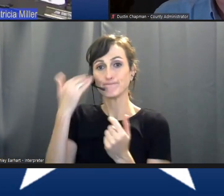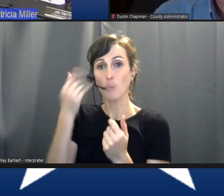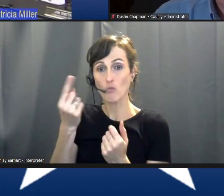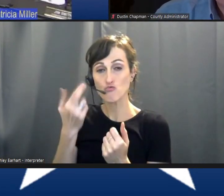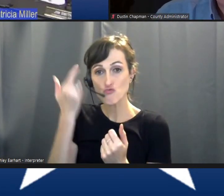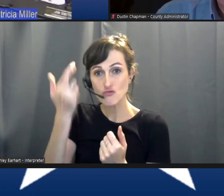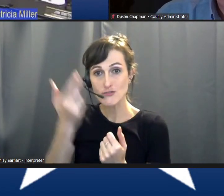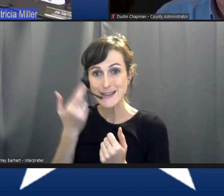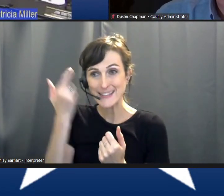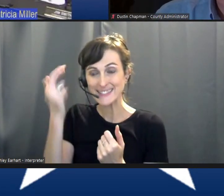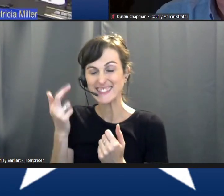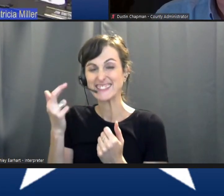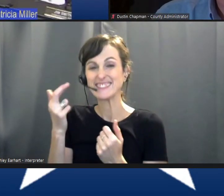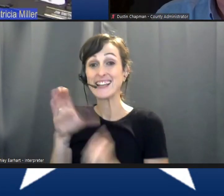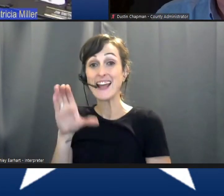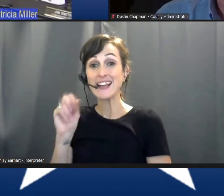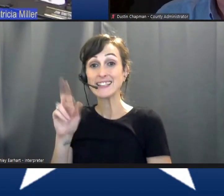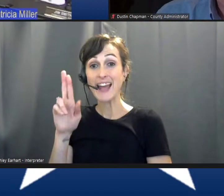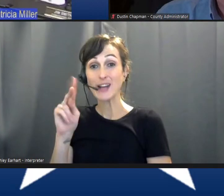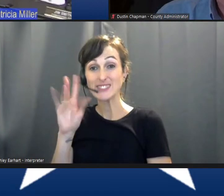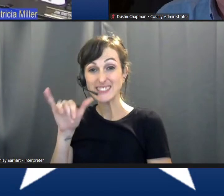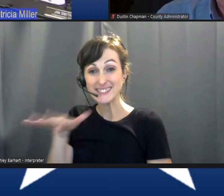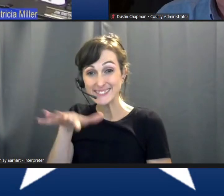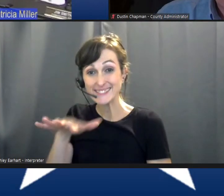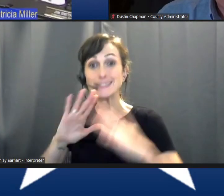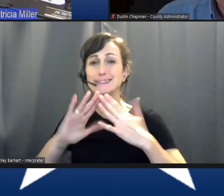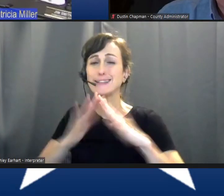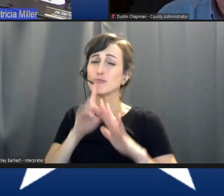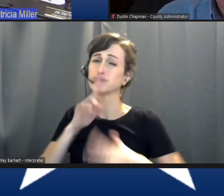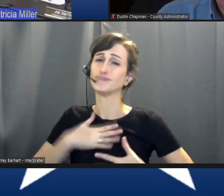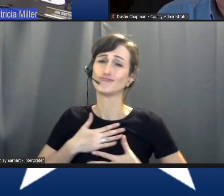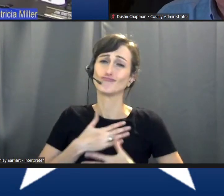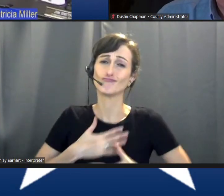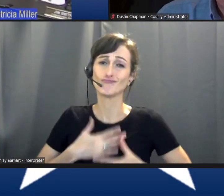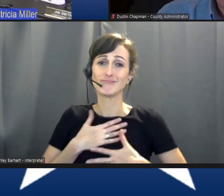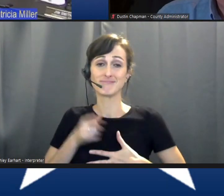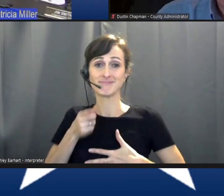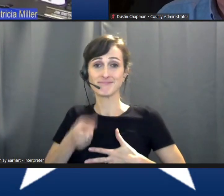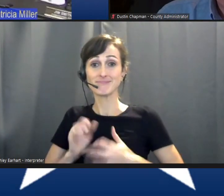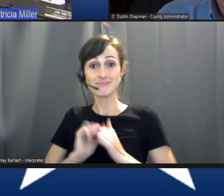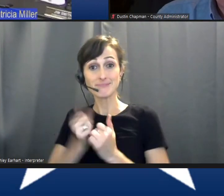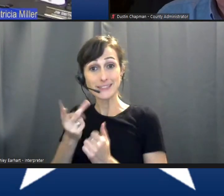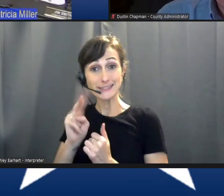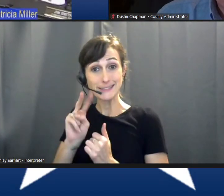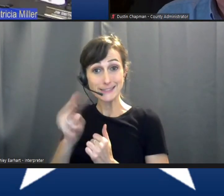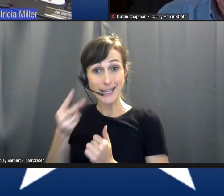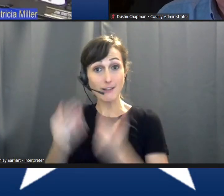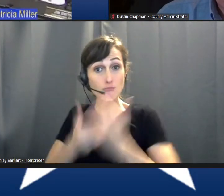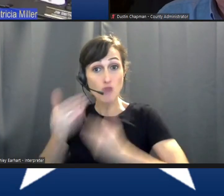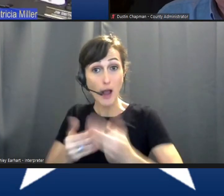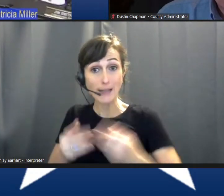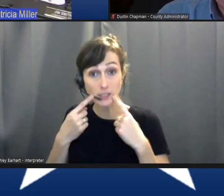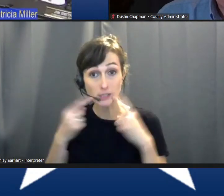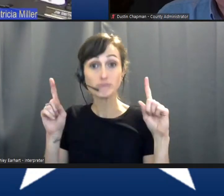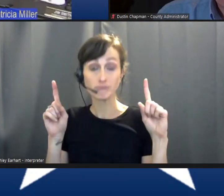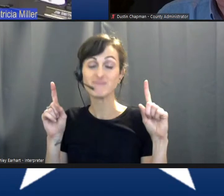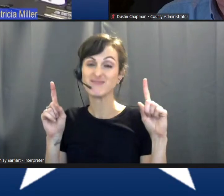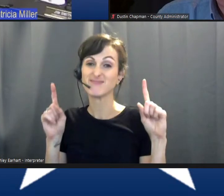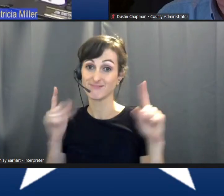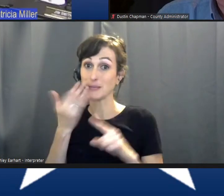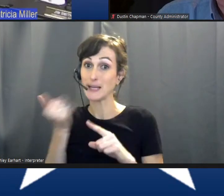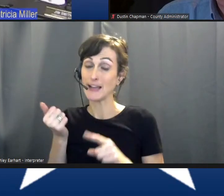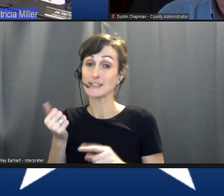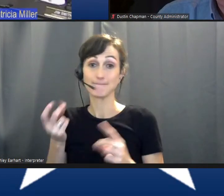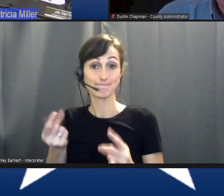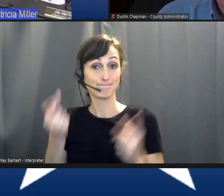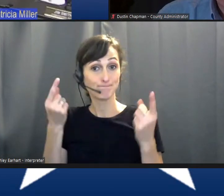that counties and cities were so appreciative of how the second process went, and that is that it came directly to